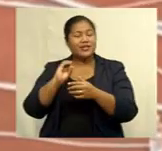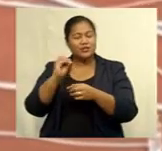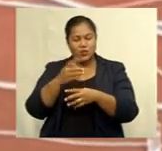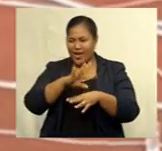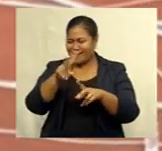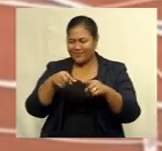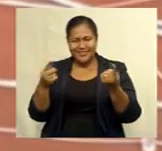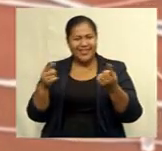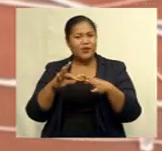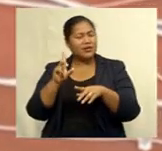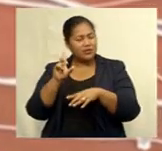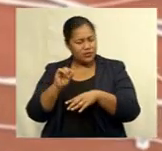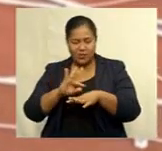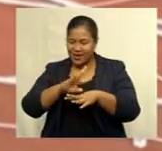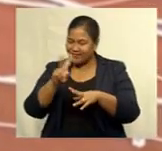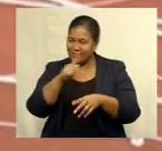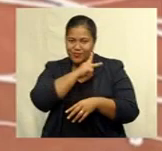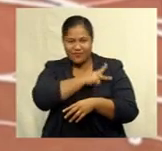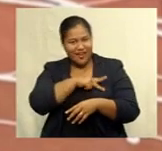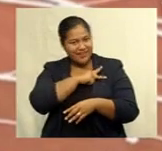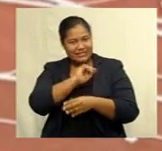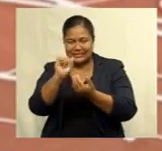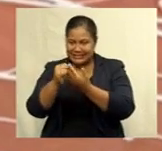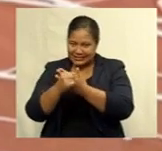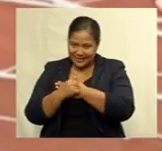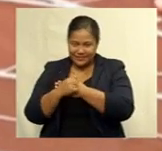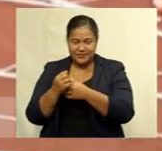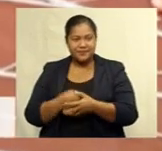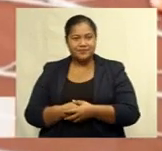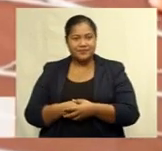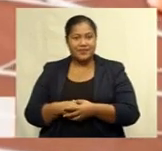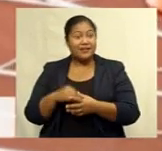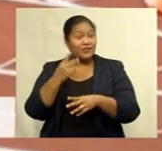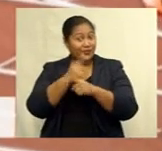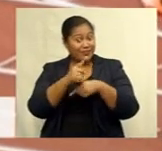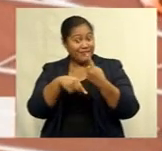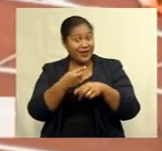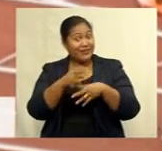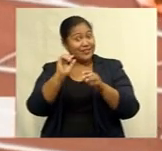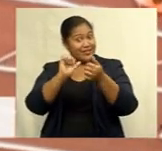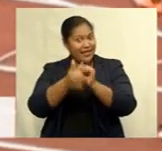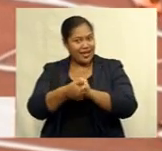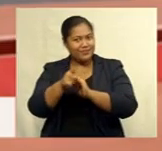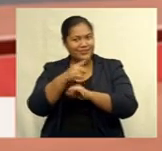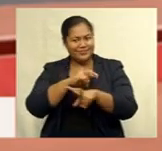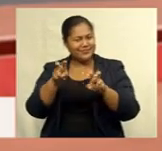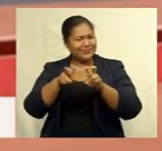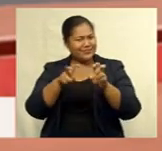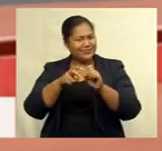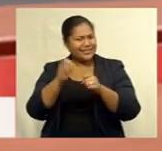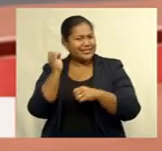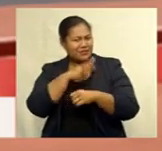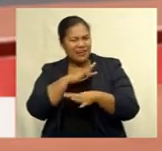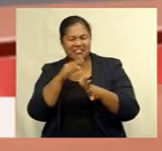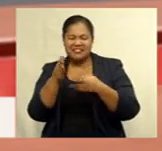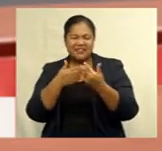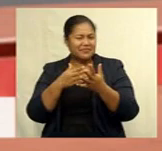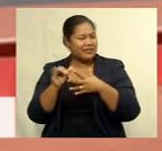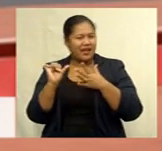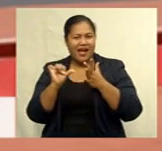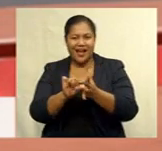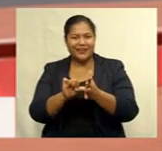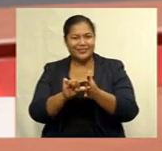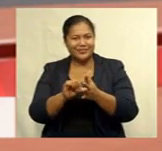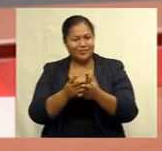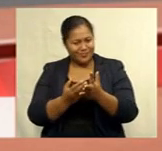and safely and securely. The highlight from the games was the athletes' competitive spirit despite the hardships faced along the